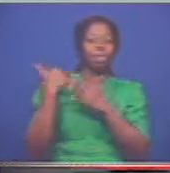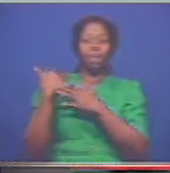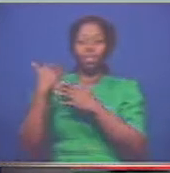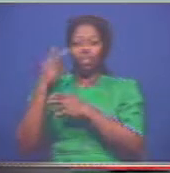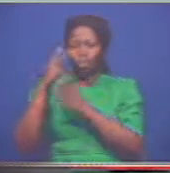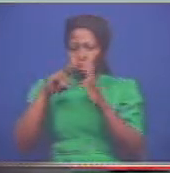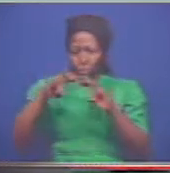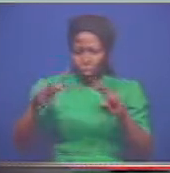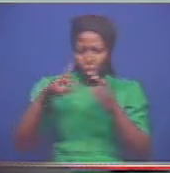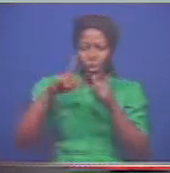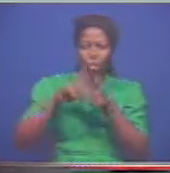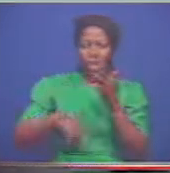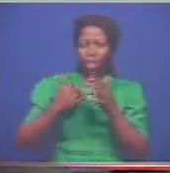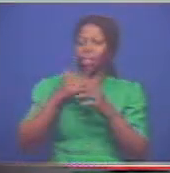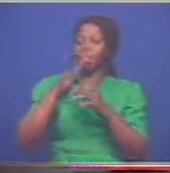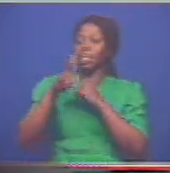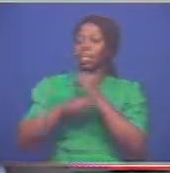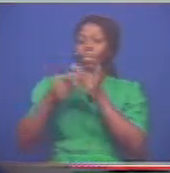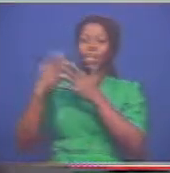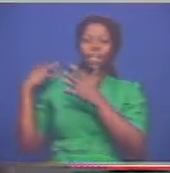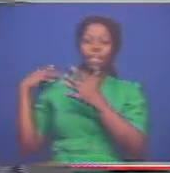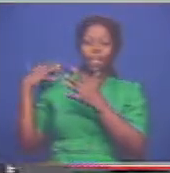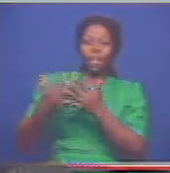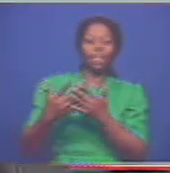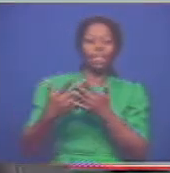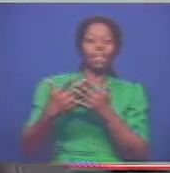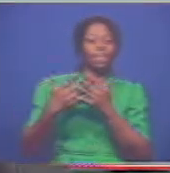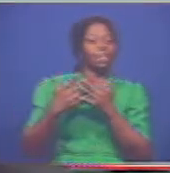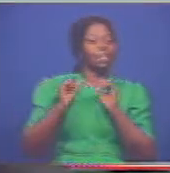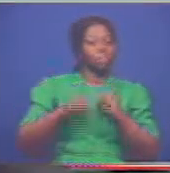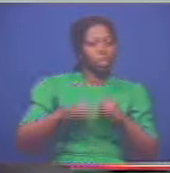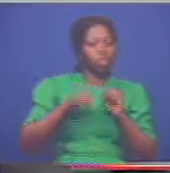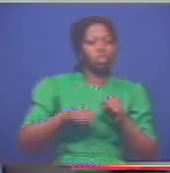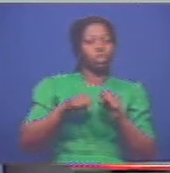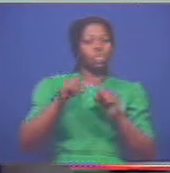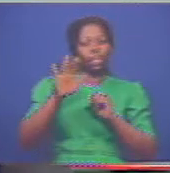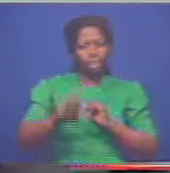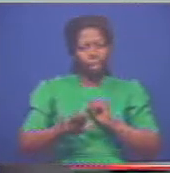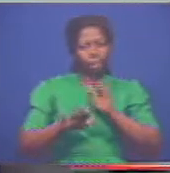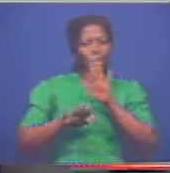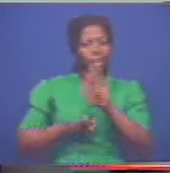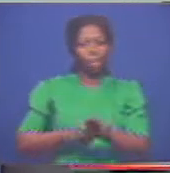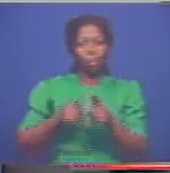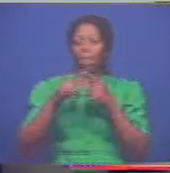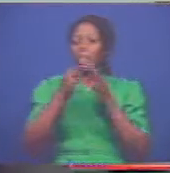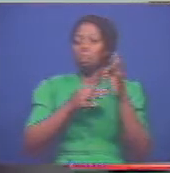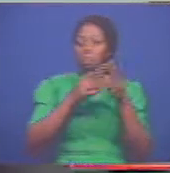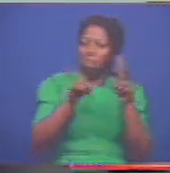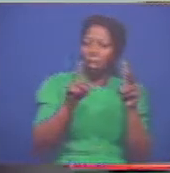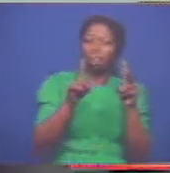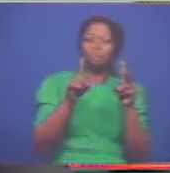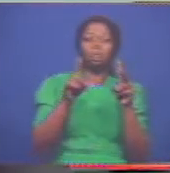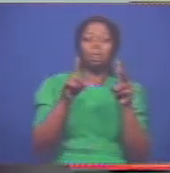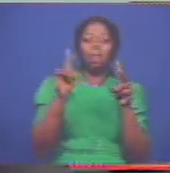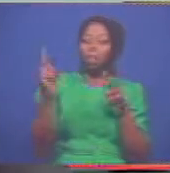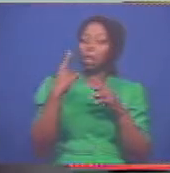look and start step by step. If you try to do all these things at once, for me, I think it will not work. It will backfire. But it has